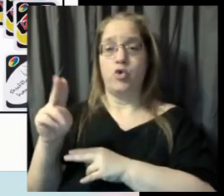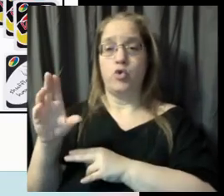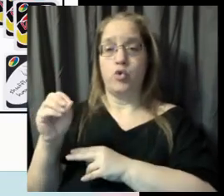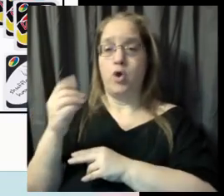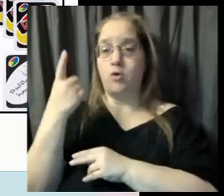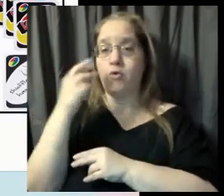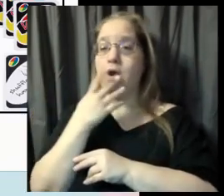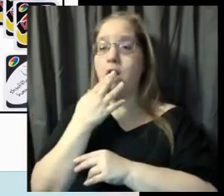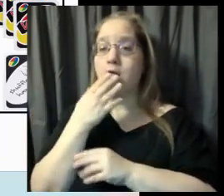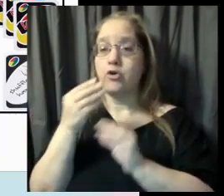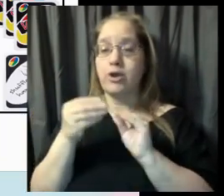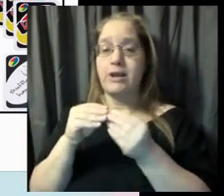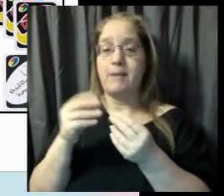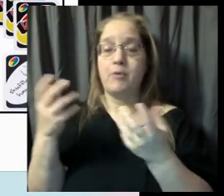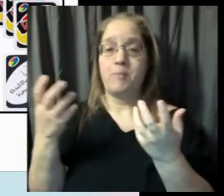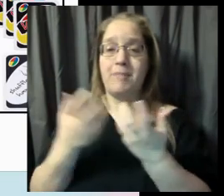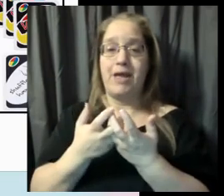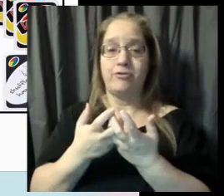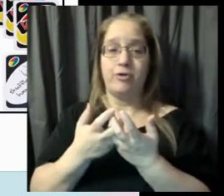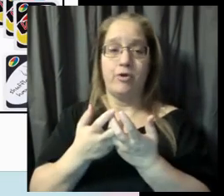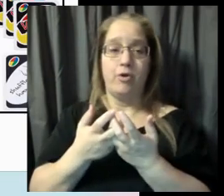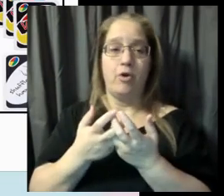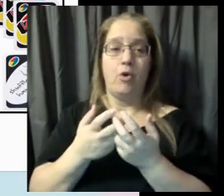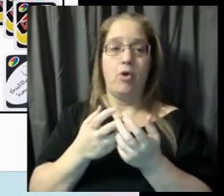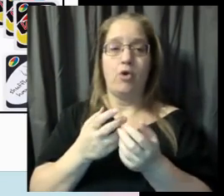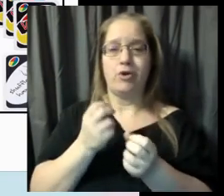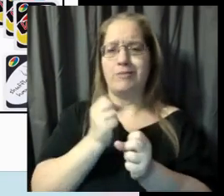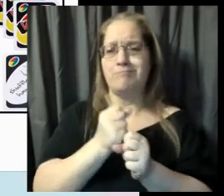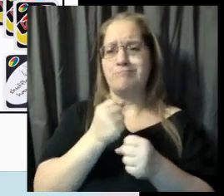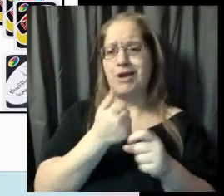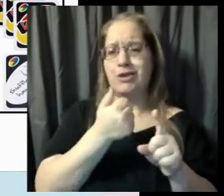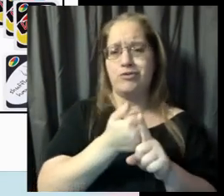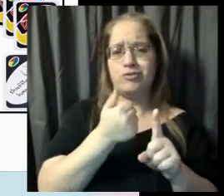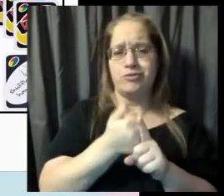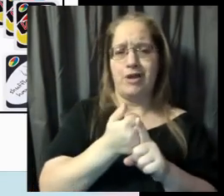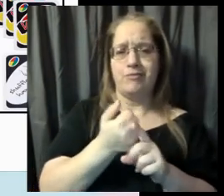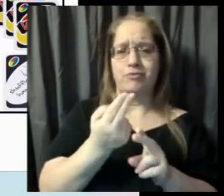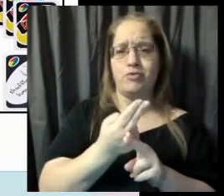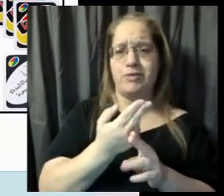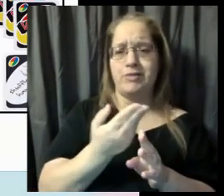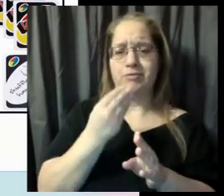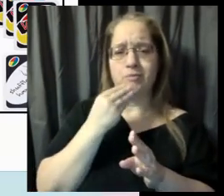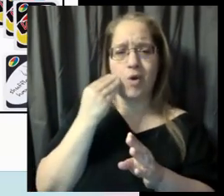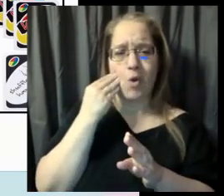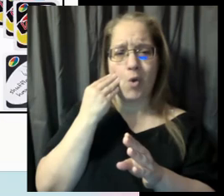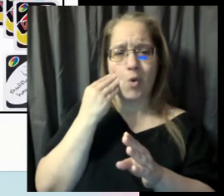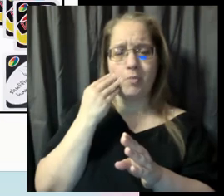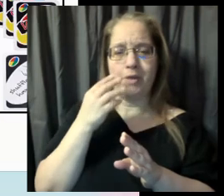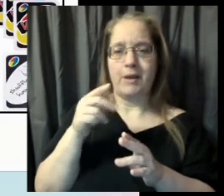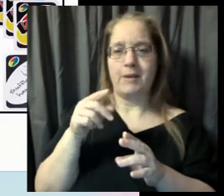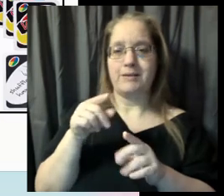number matching, or even create more of that DIY matching games using household items like finding pairs of